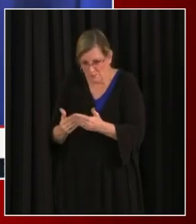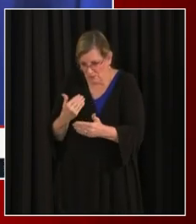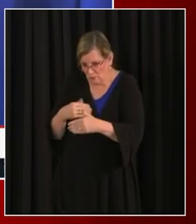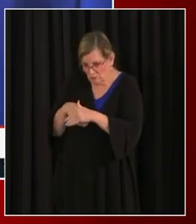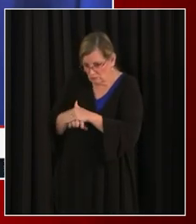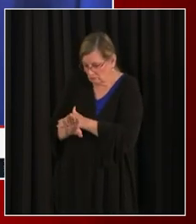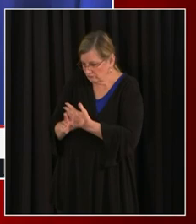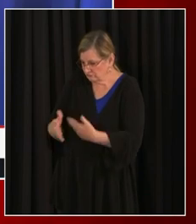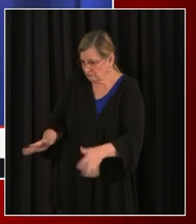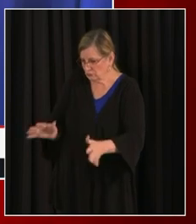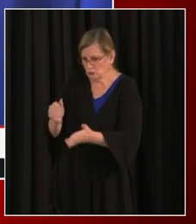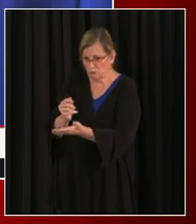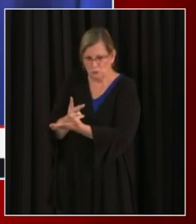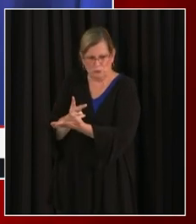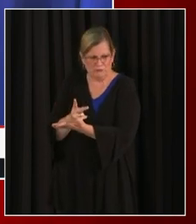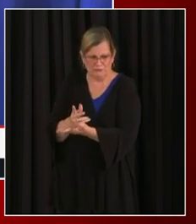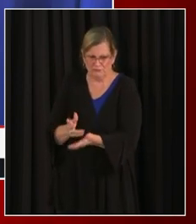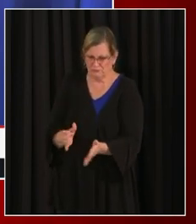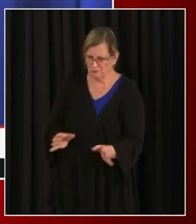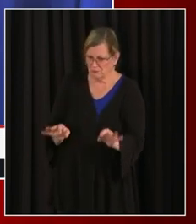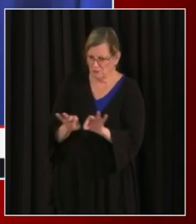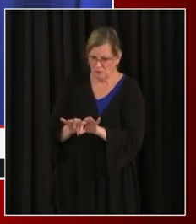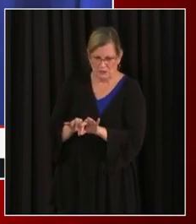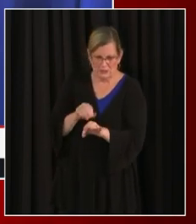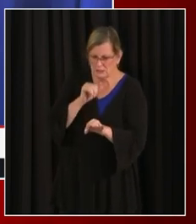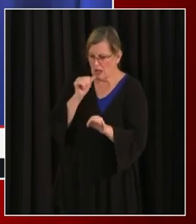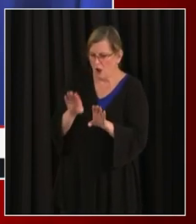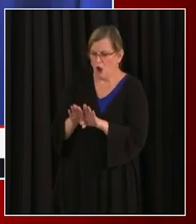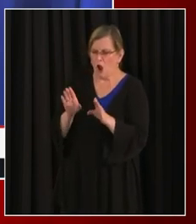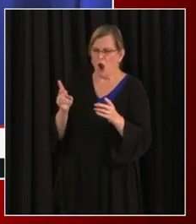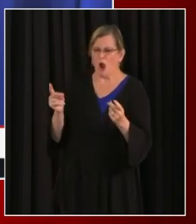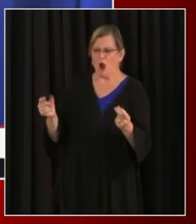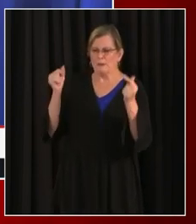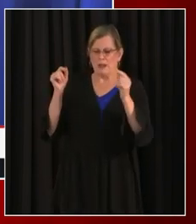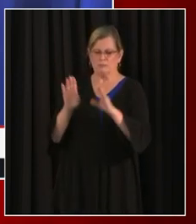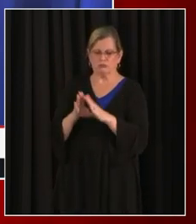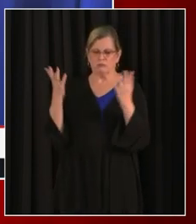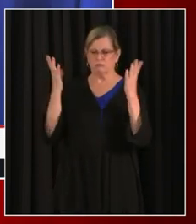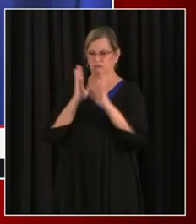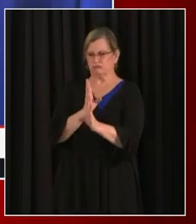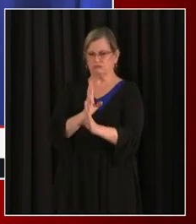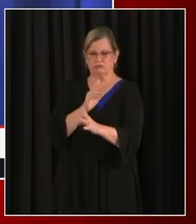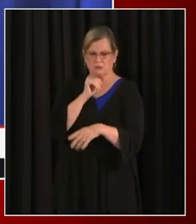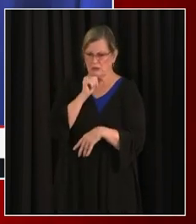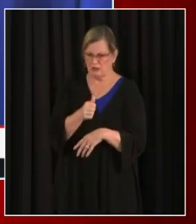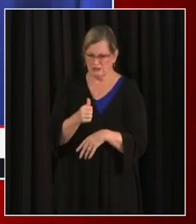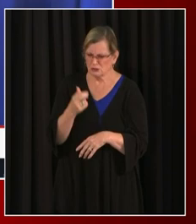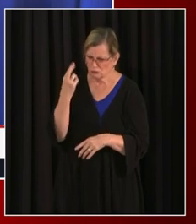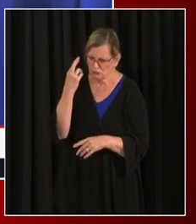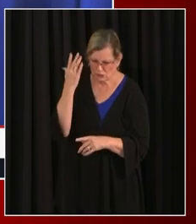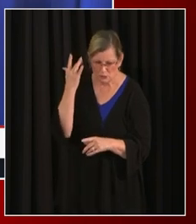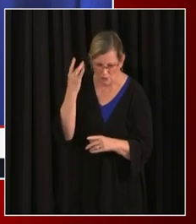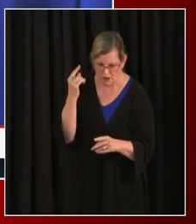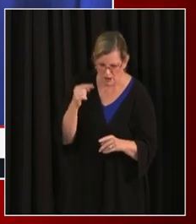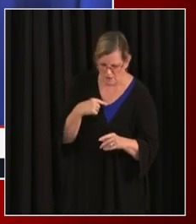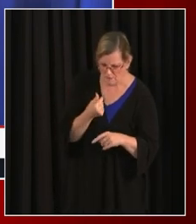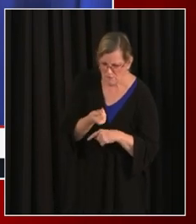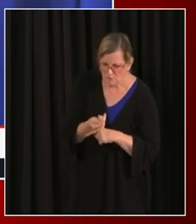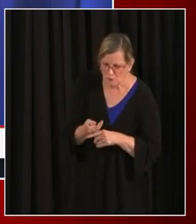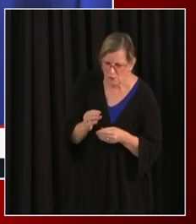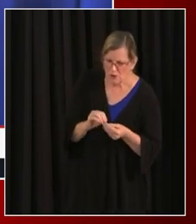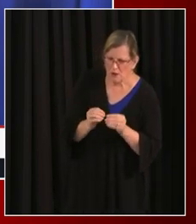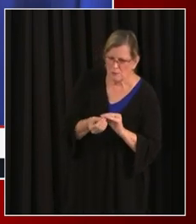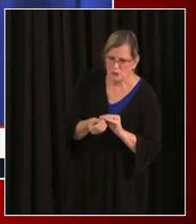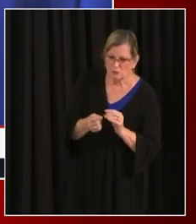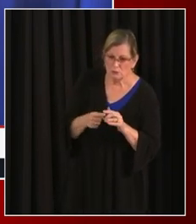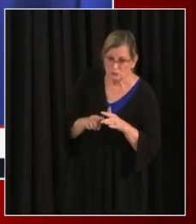forward with implementation of their supports, which is one of the reasons why there's a staggered opening